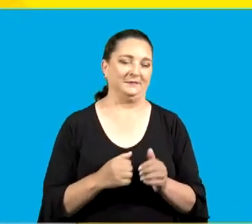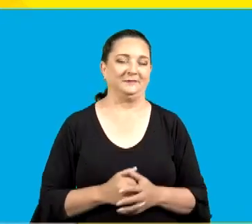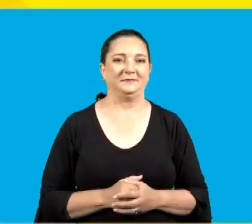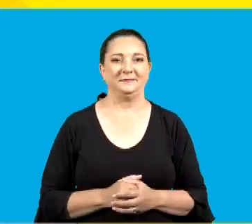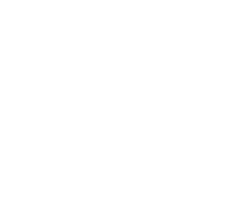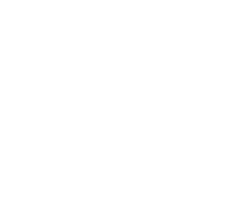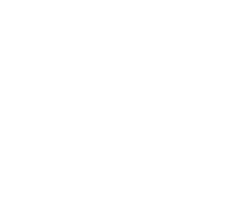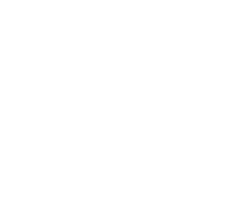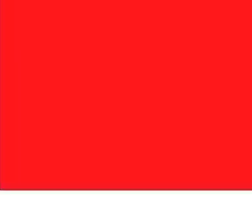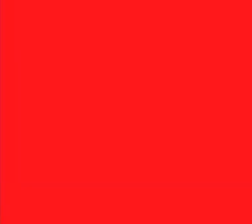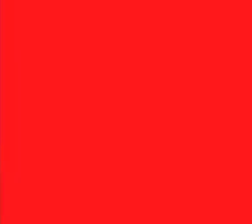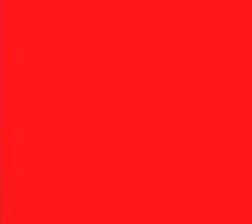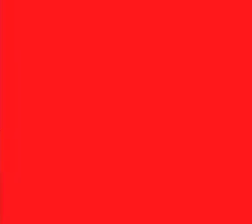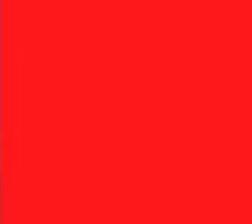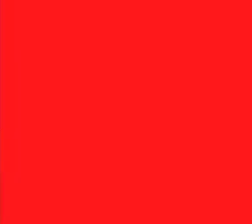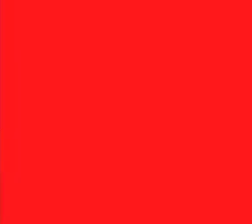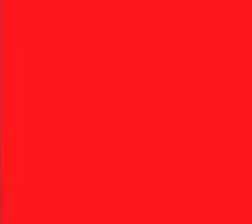shortly.